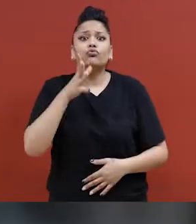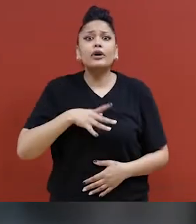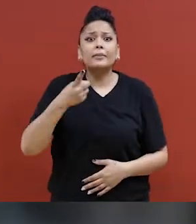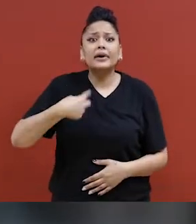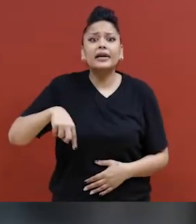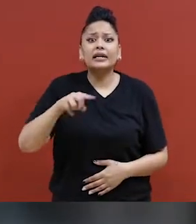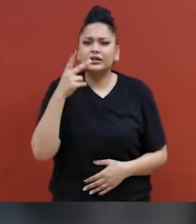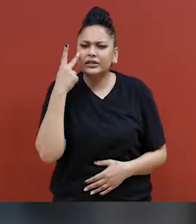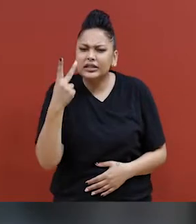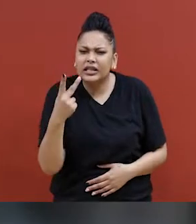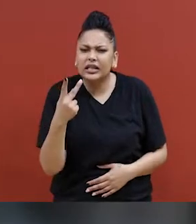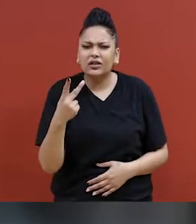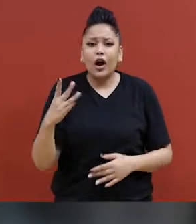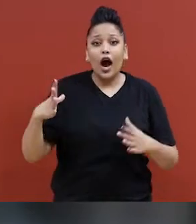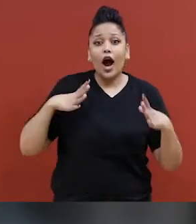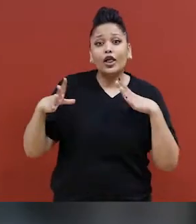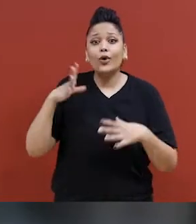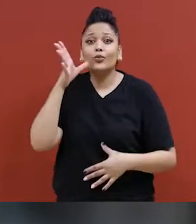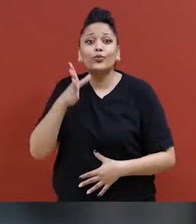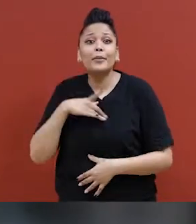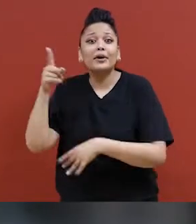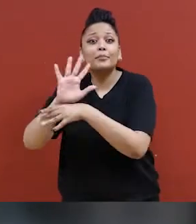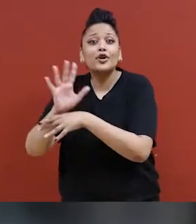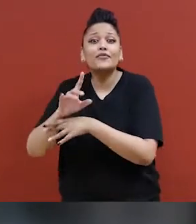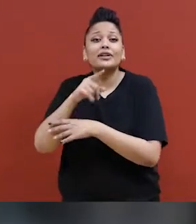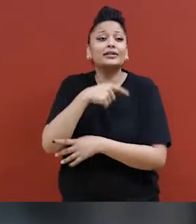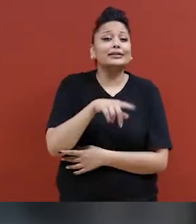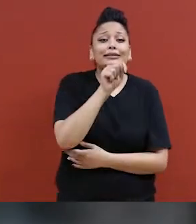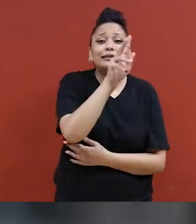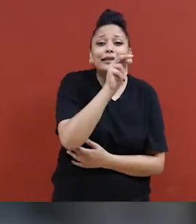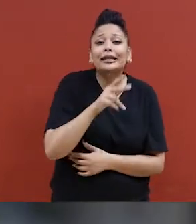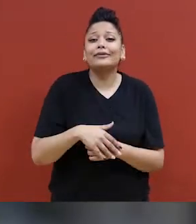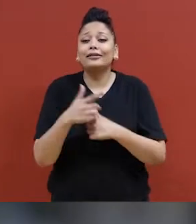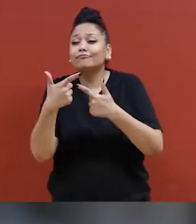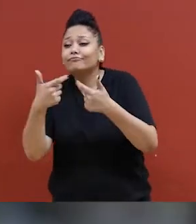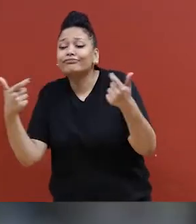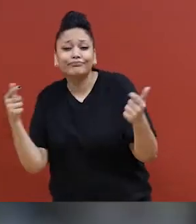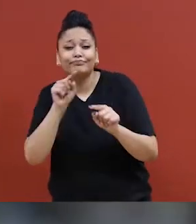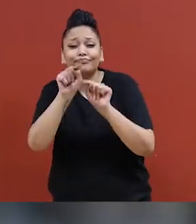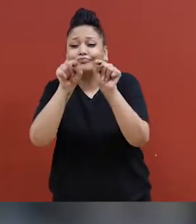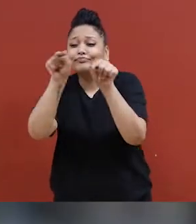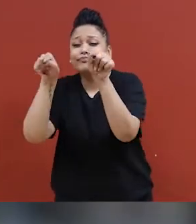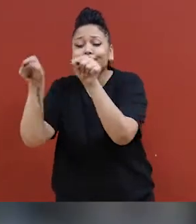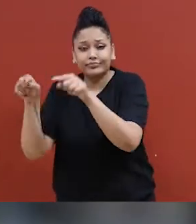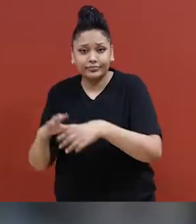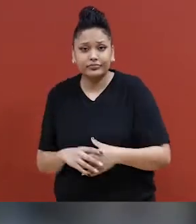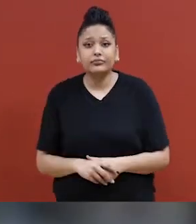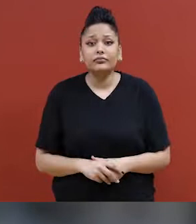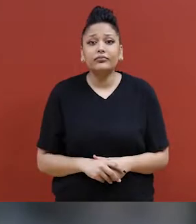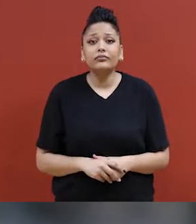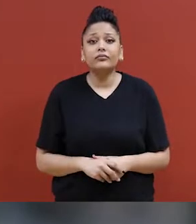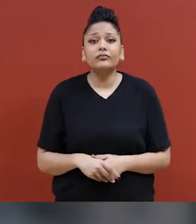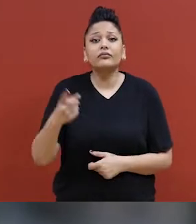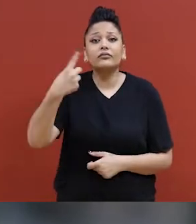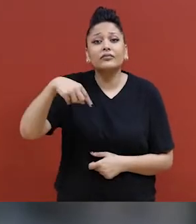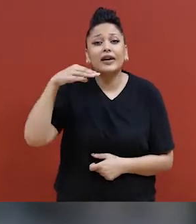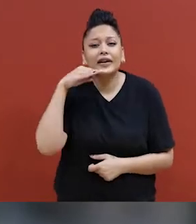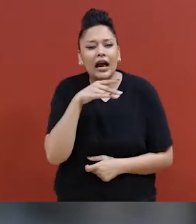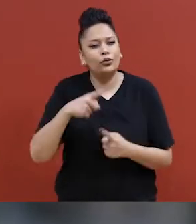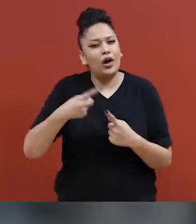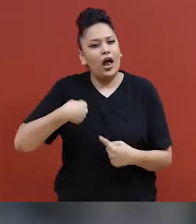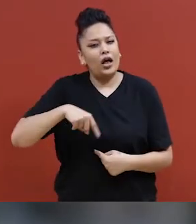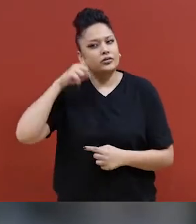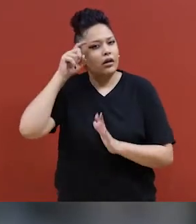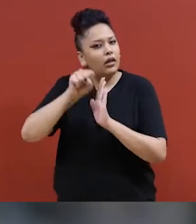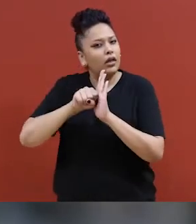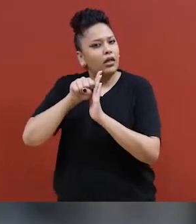we're shown by Hollywood and other production houses, we are being lied to. We are